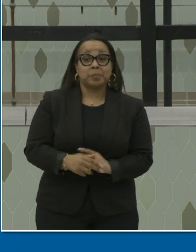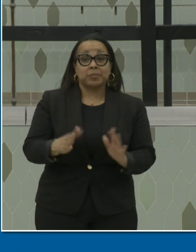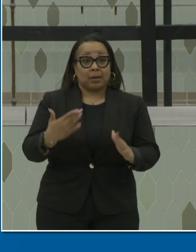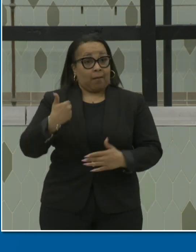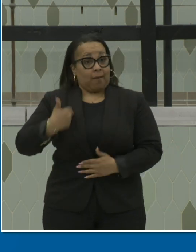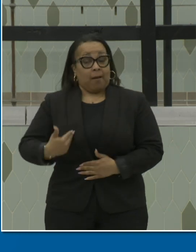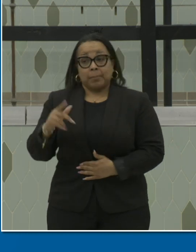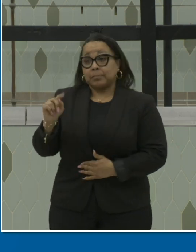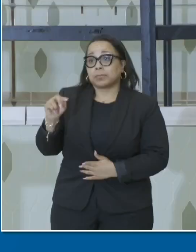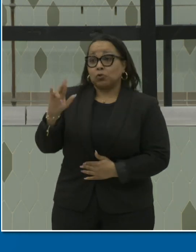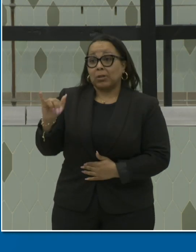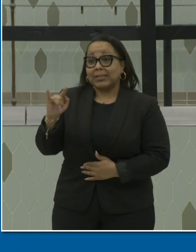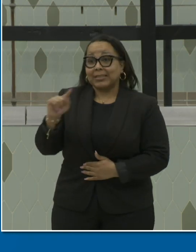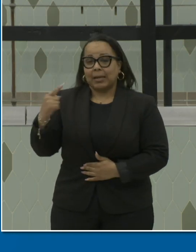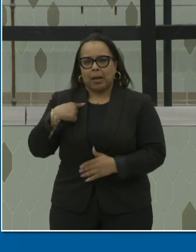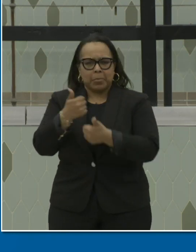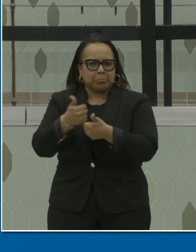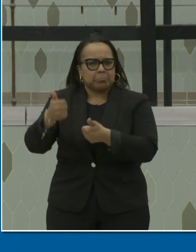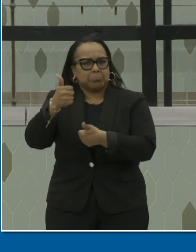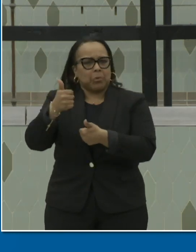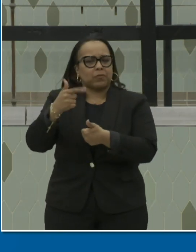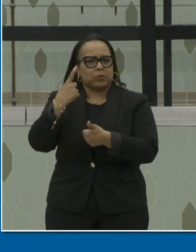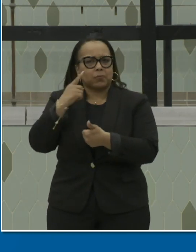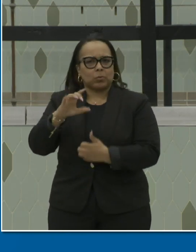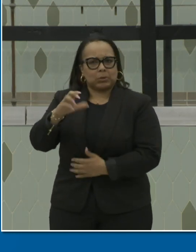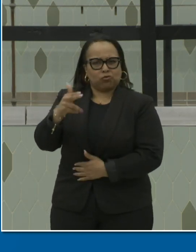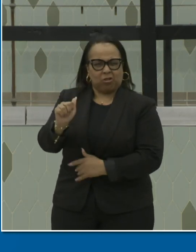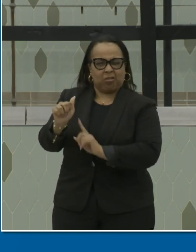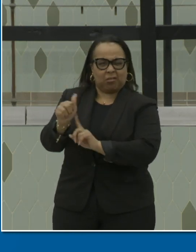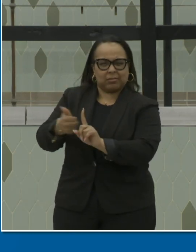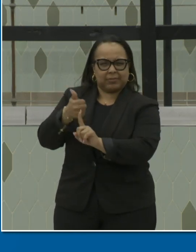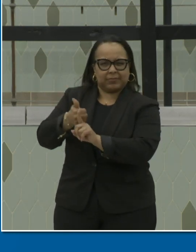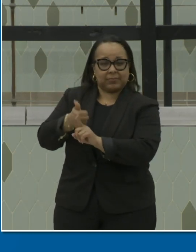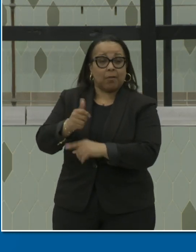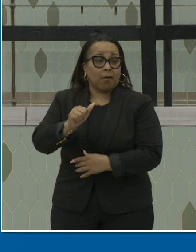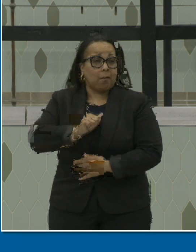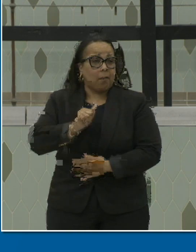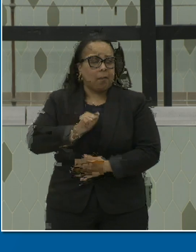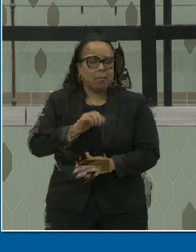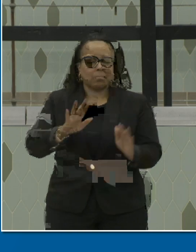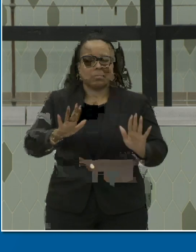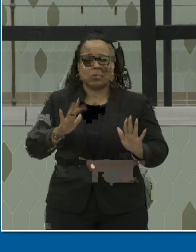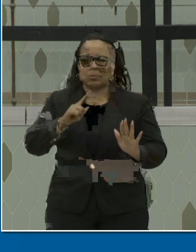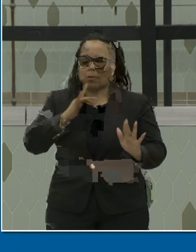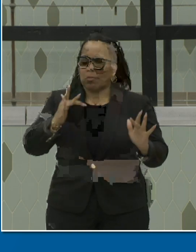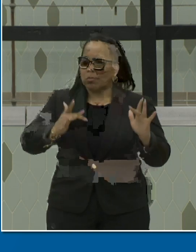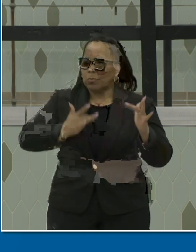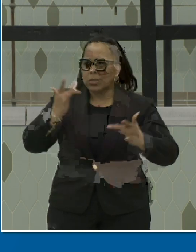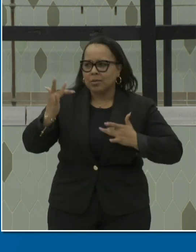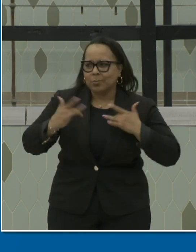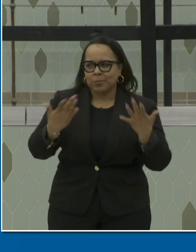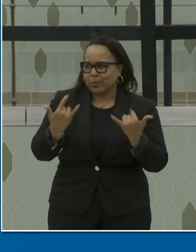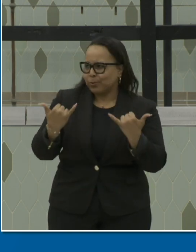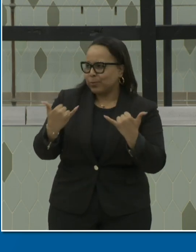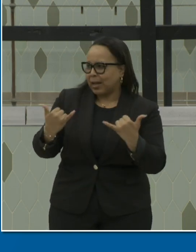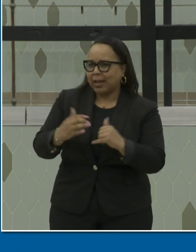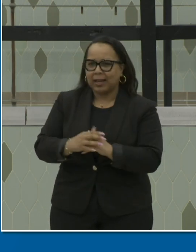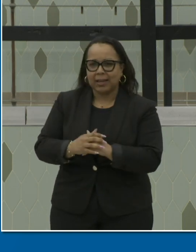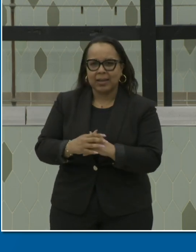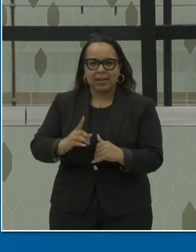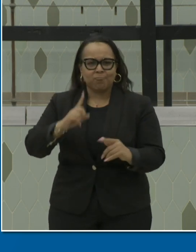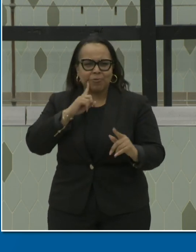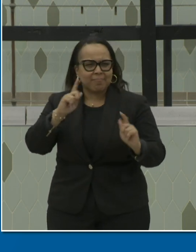I'm Tracy Scott, and I'm the Chief Executive Officer of the Chicago Housing Authority, and I am so thrilled and excited to be here today